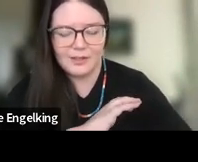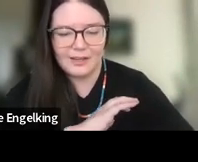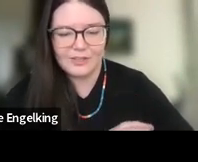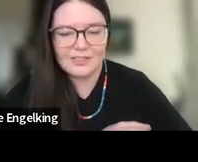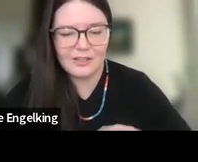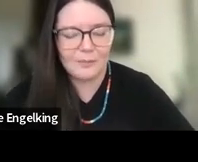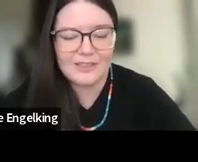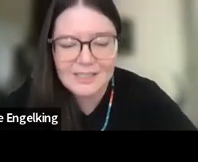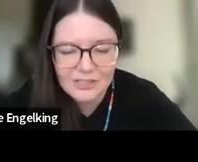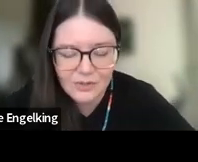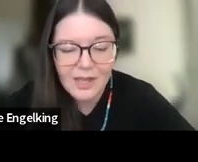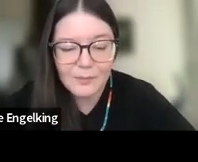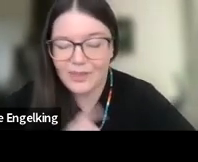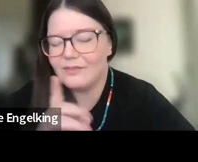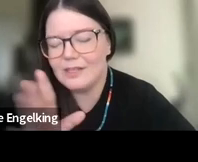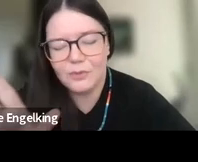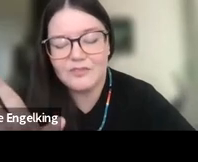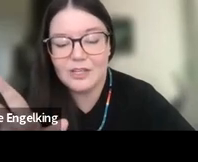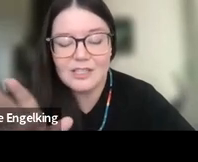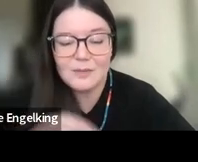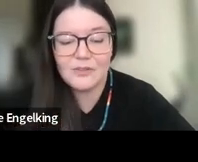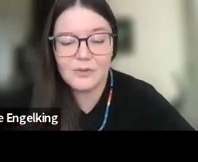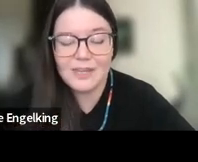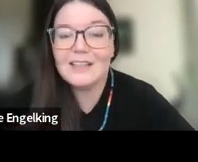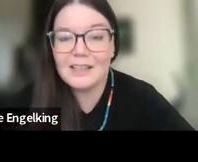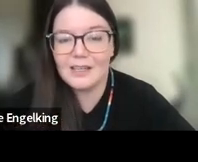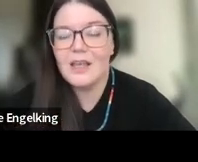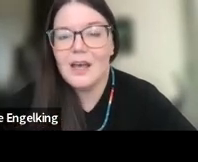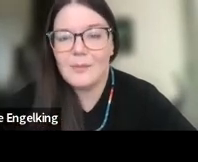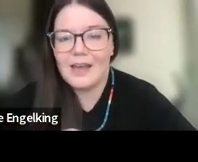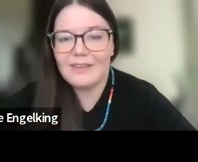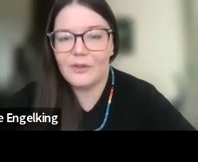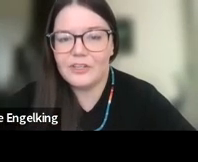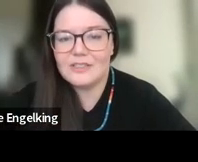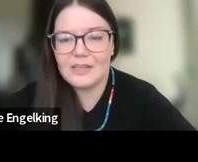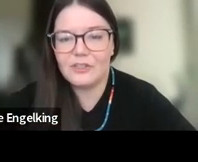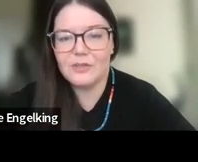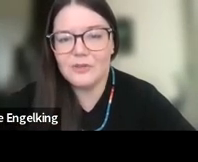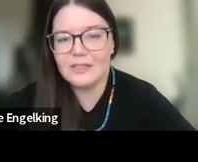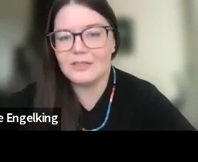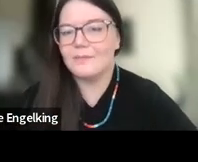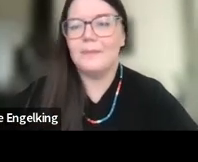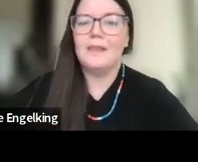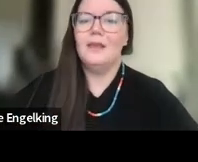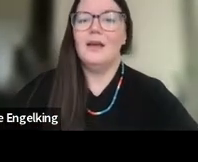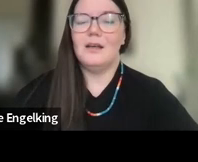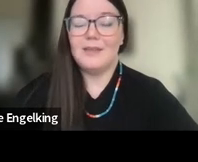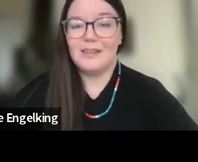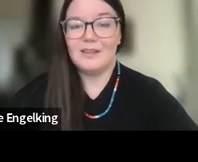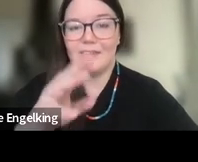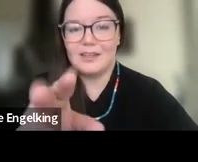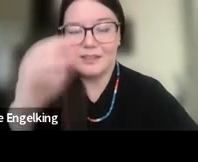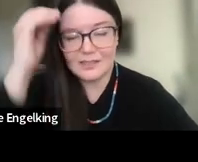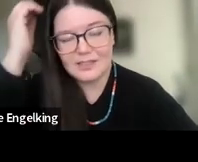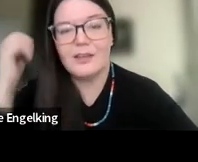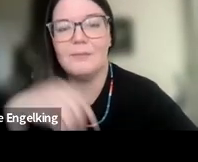and they'll increases our ability to both have any form of justice, but also healing and having healthier and safer communities.